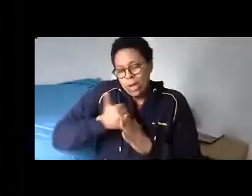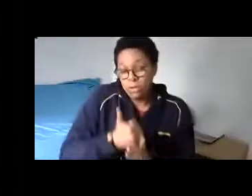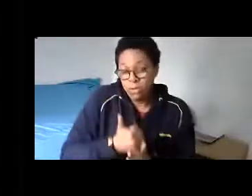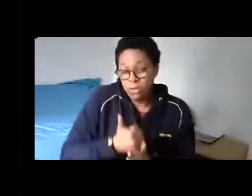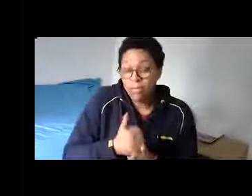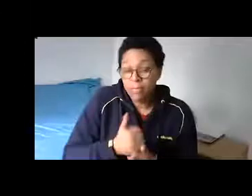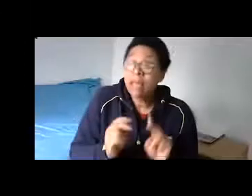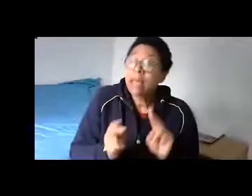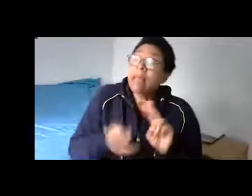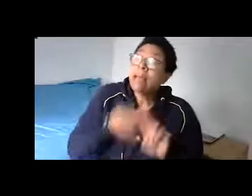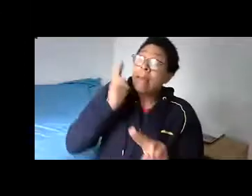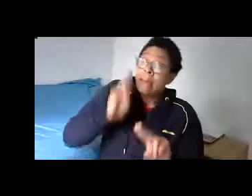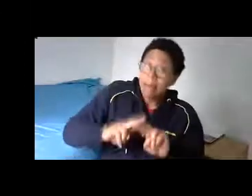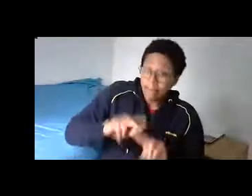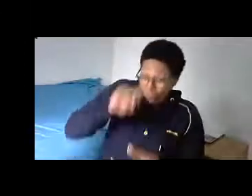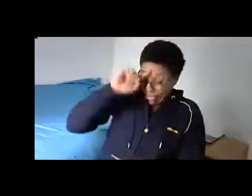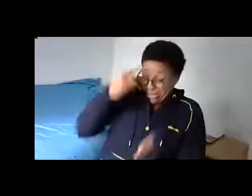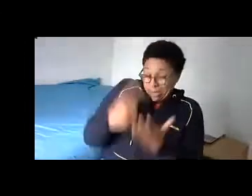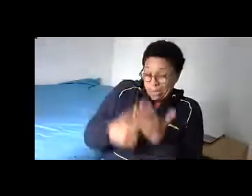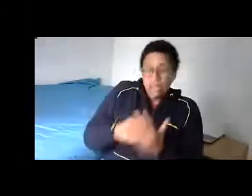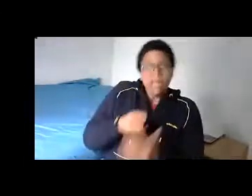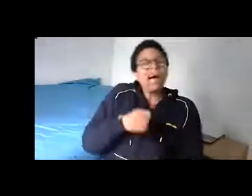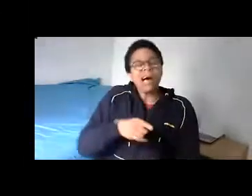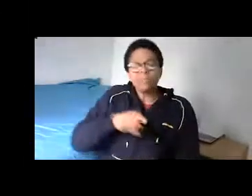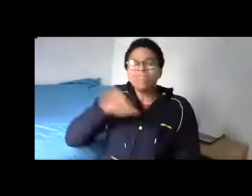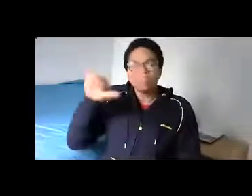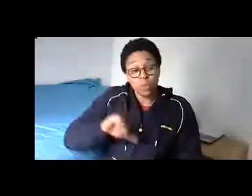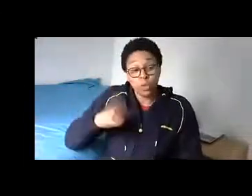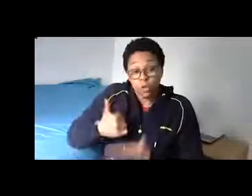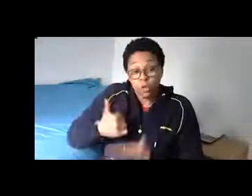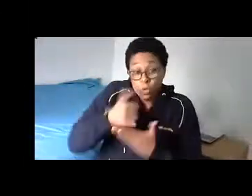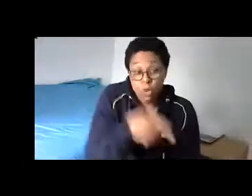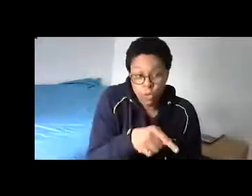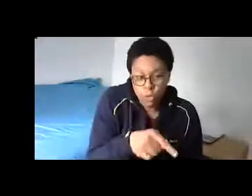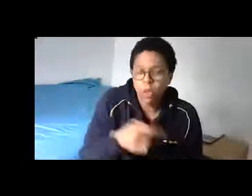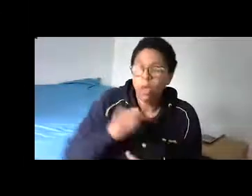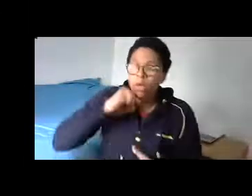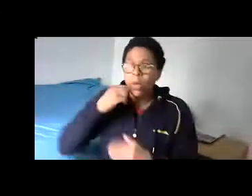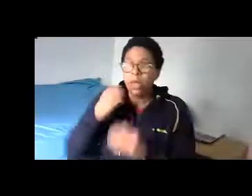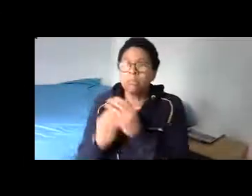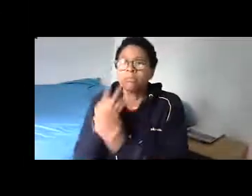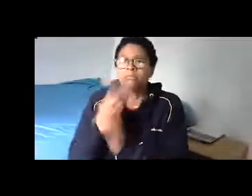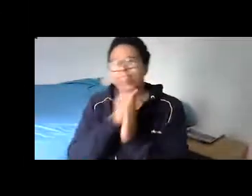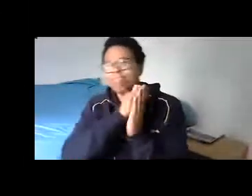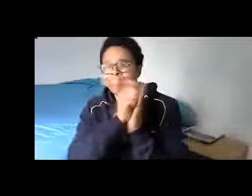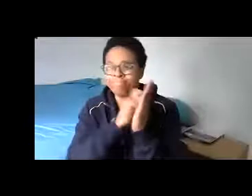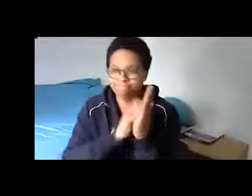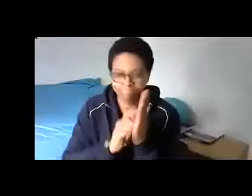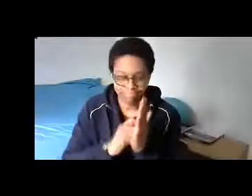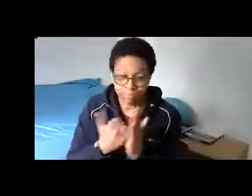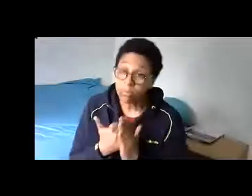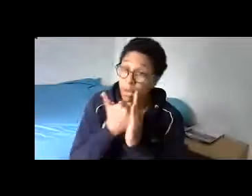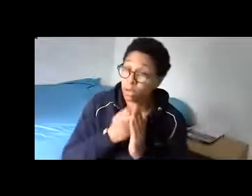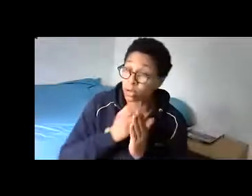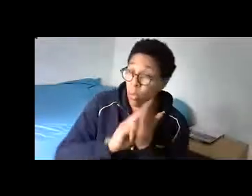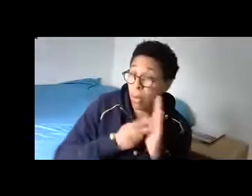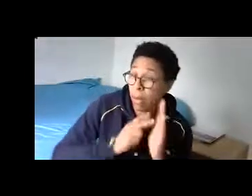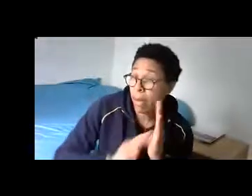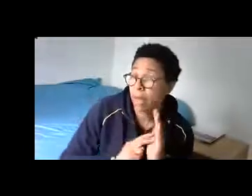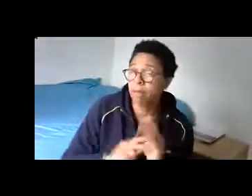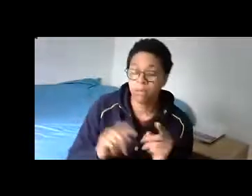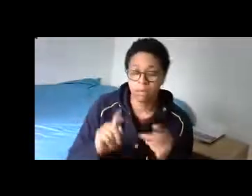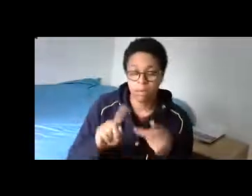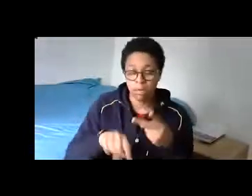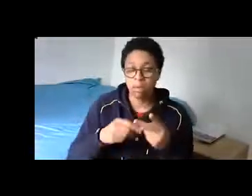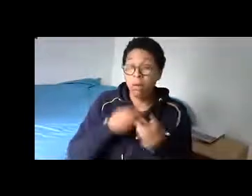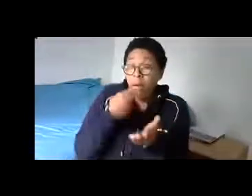decide that they do have duty to meet needs, they will develop care and support plan. They would also do financial assessment, because social care is